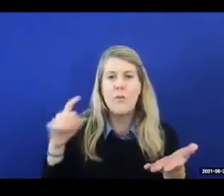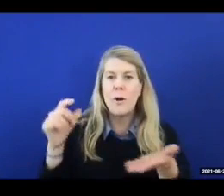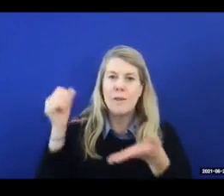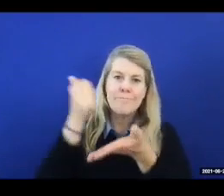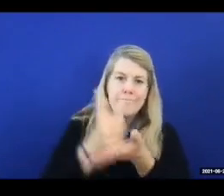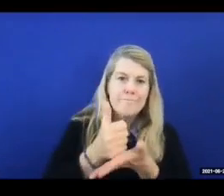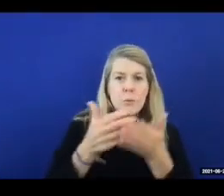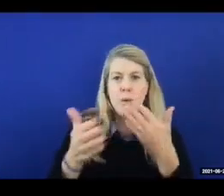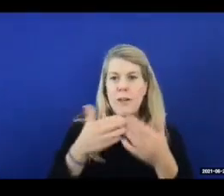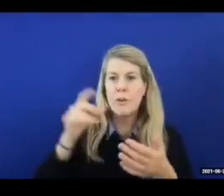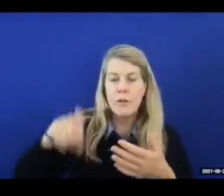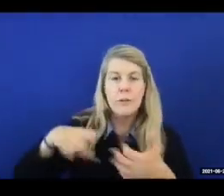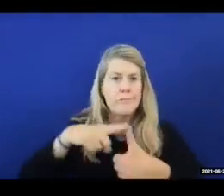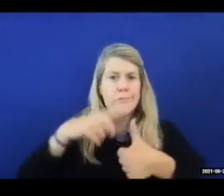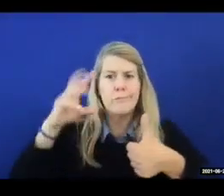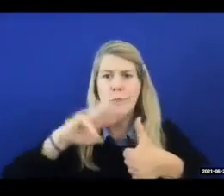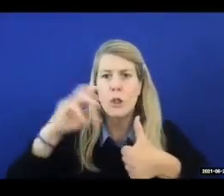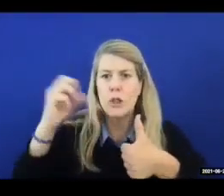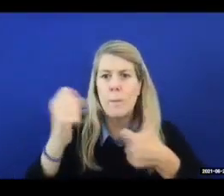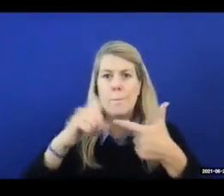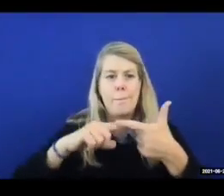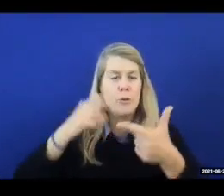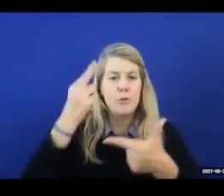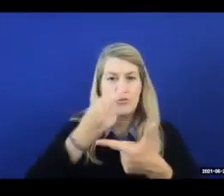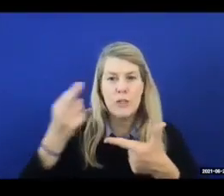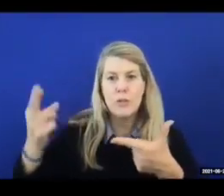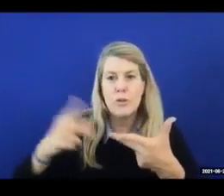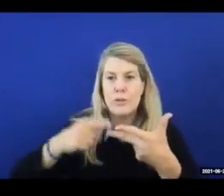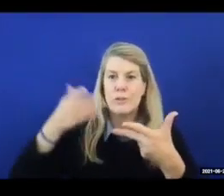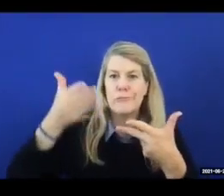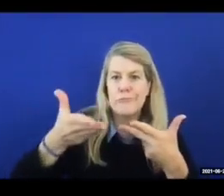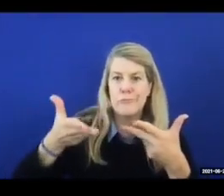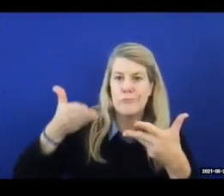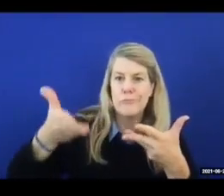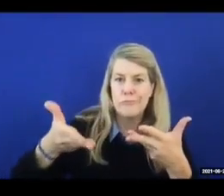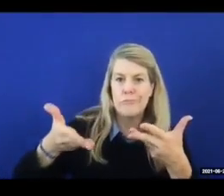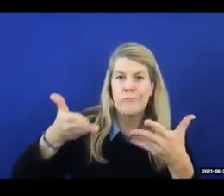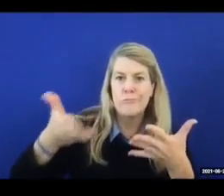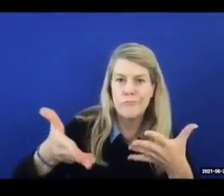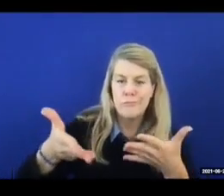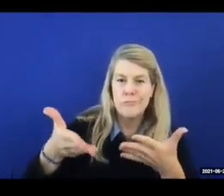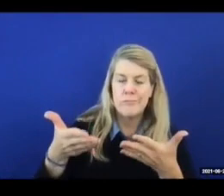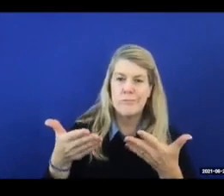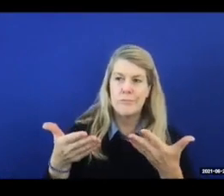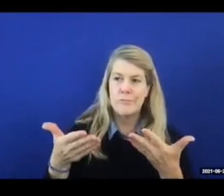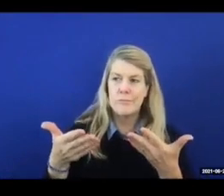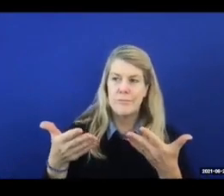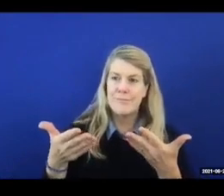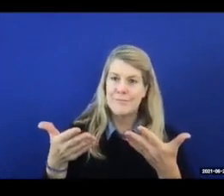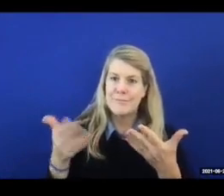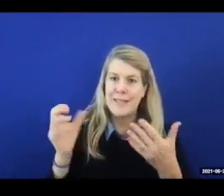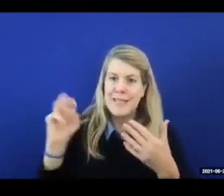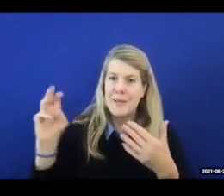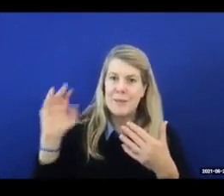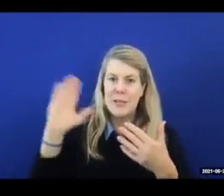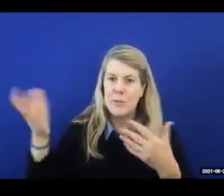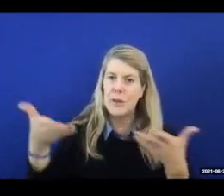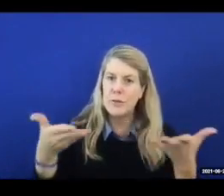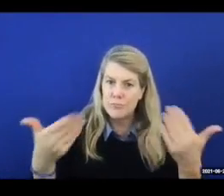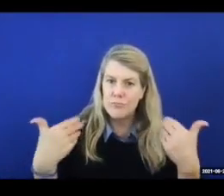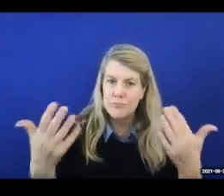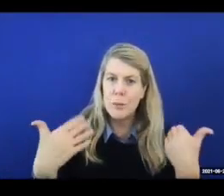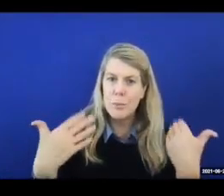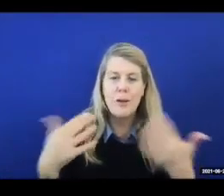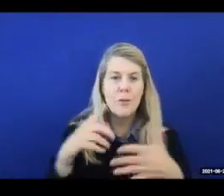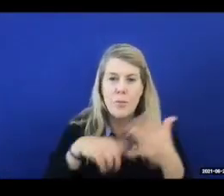you need. Here's this workshop, here's this resource, here's this, that. They will be in your face because they